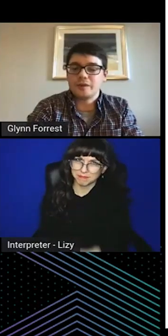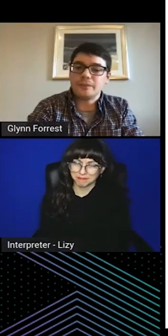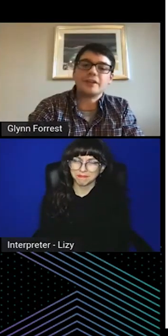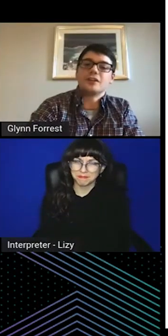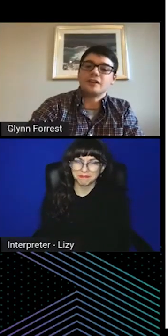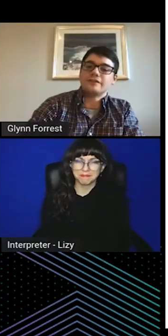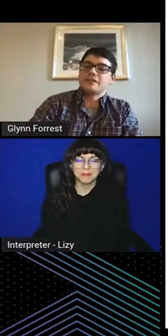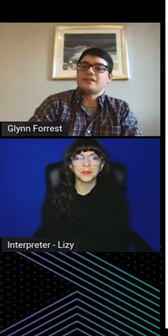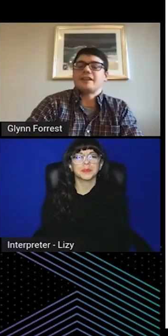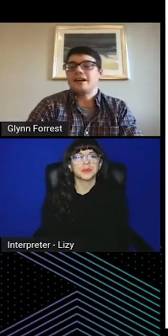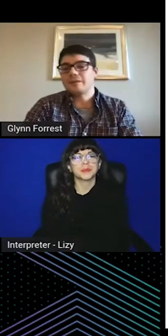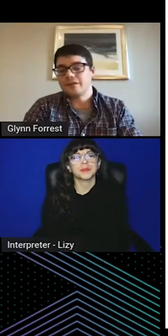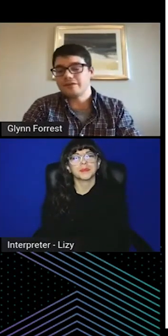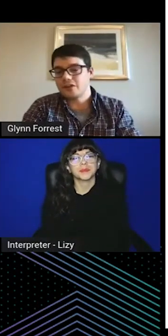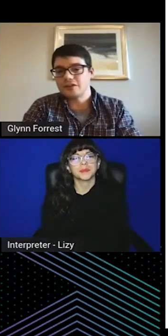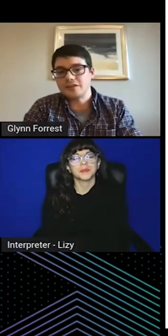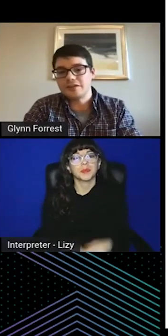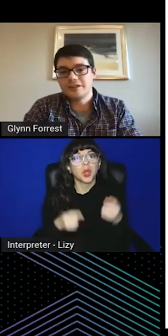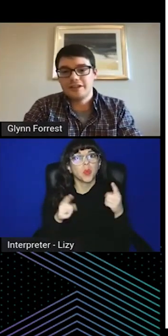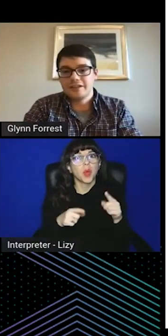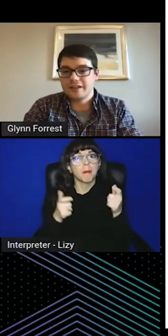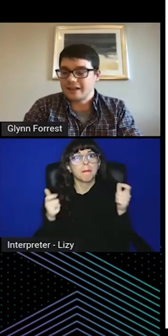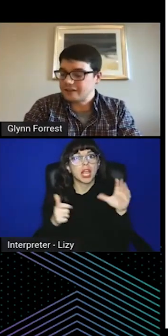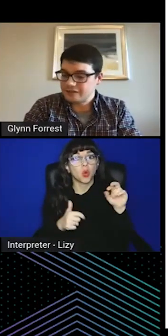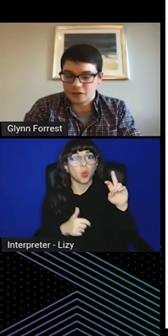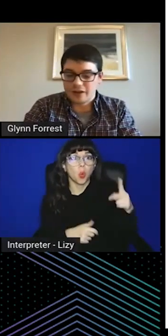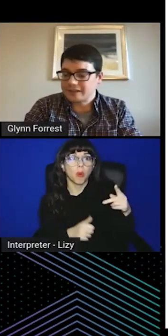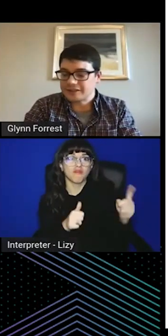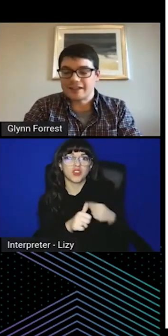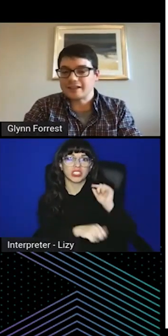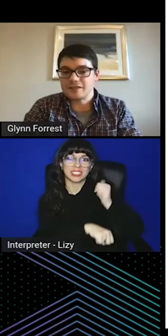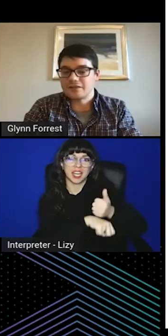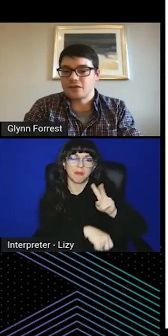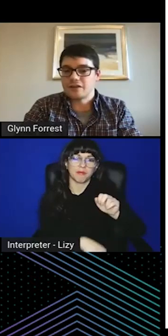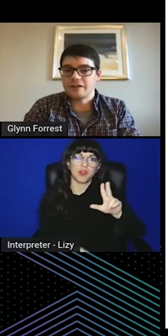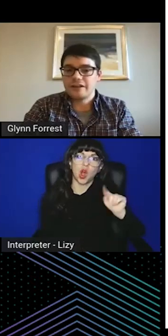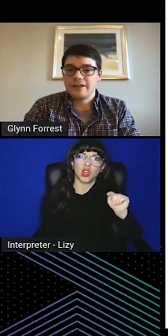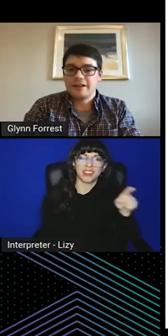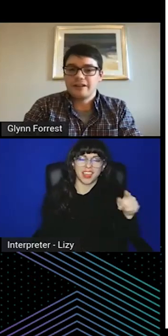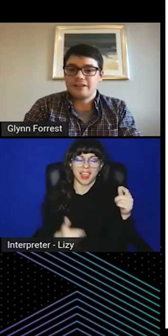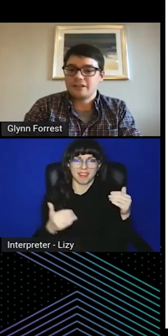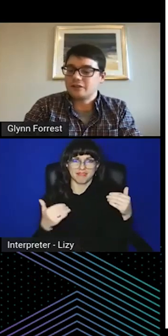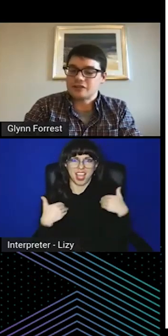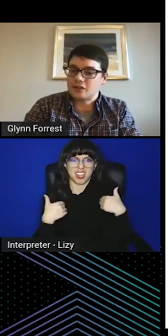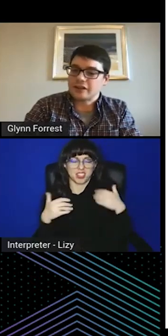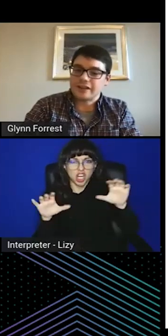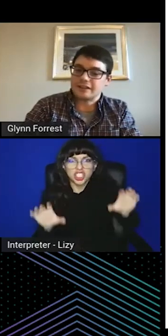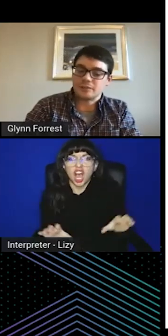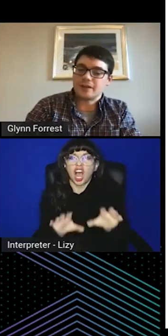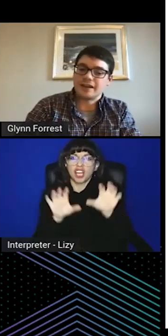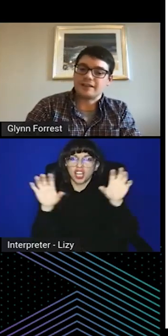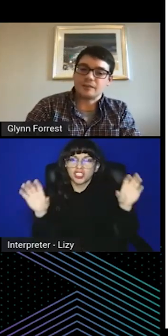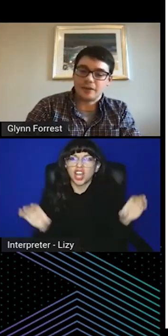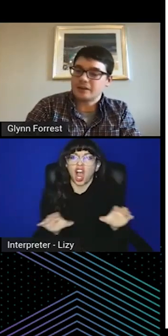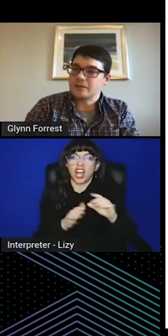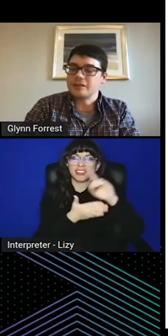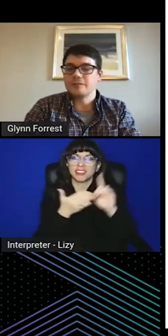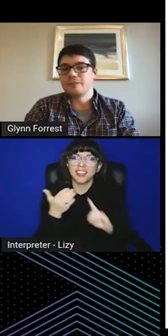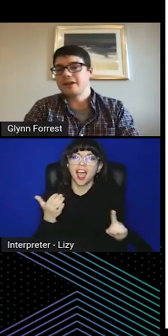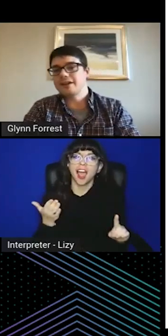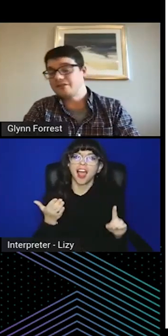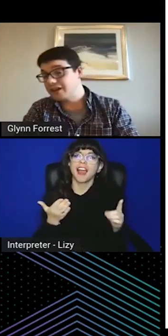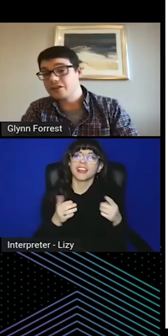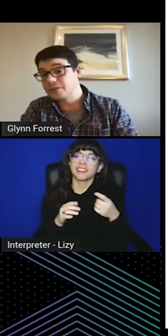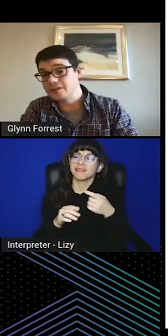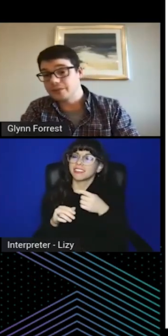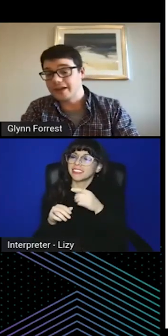So when Big Corp first set up their vaults, they had grand designs for secrets organized by department,